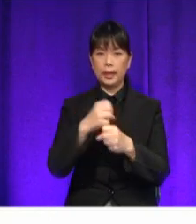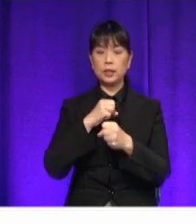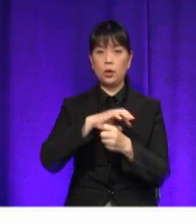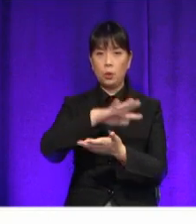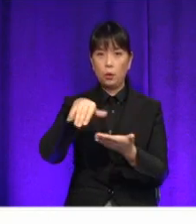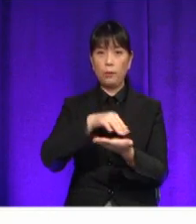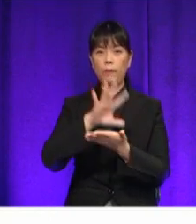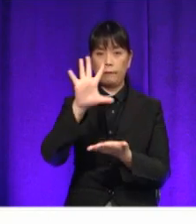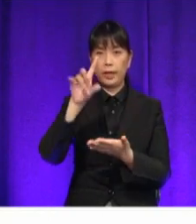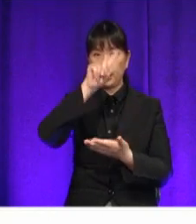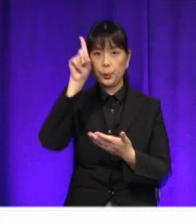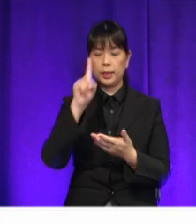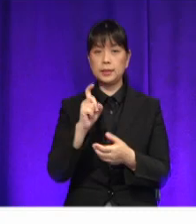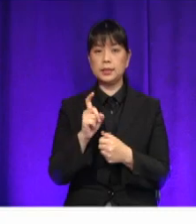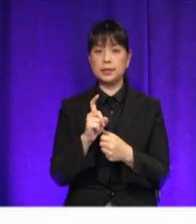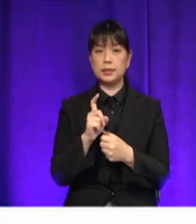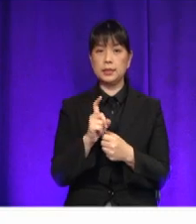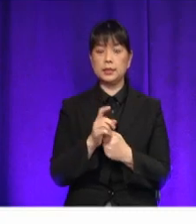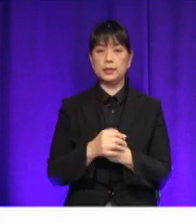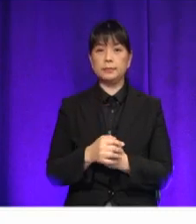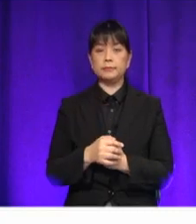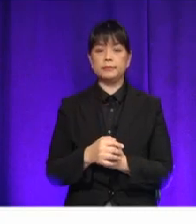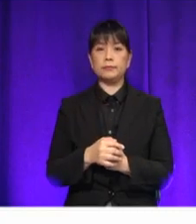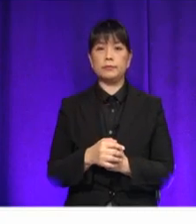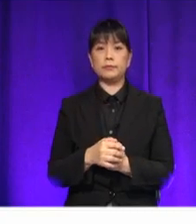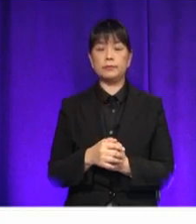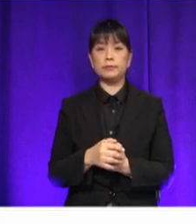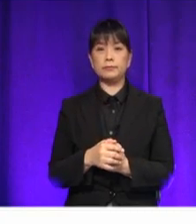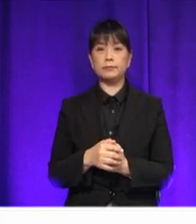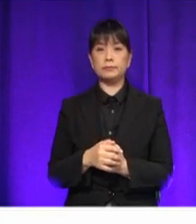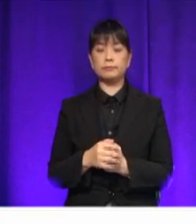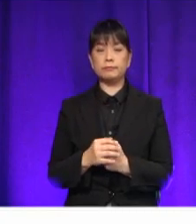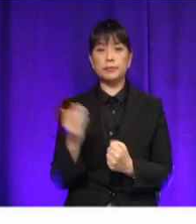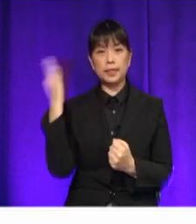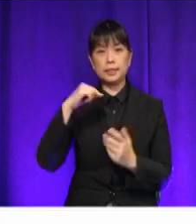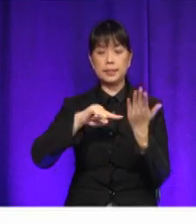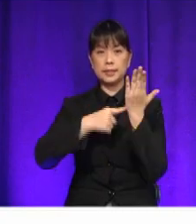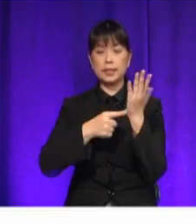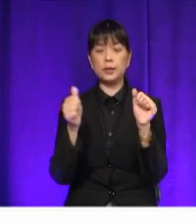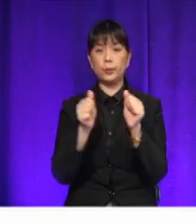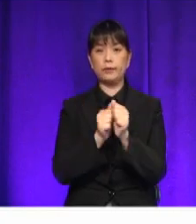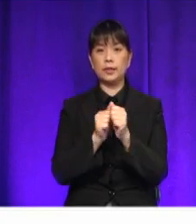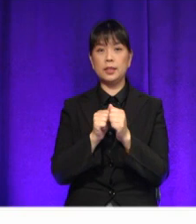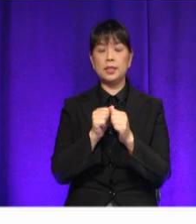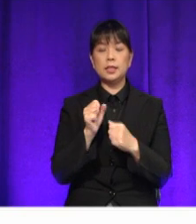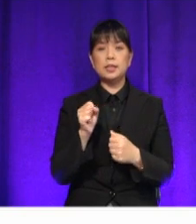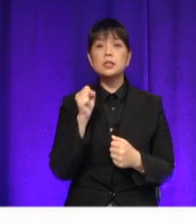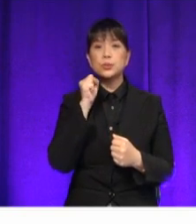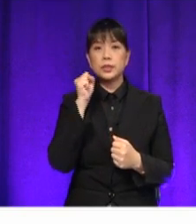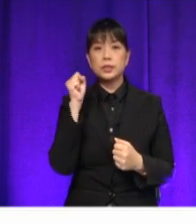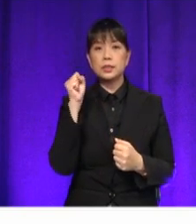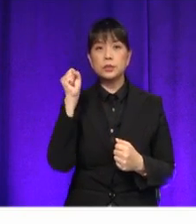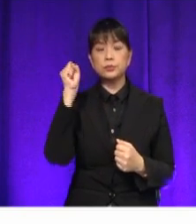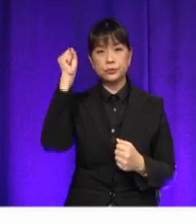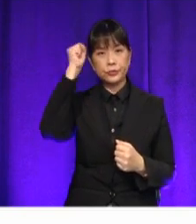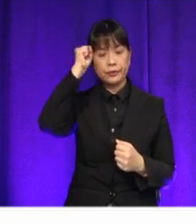5 questions answered. Okay, let's start with Srivasan. Sri, speaker 1. Who